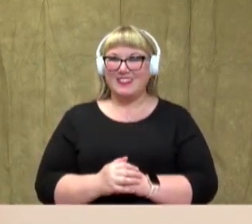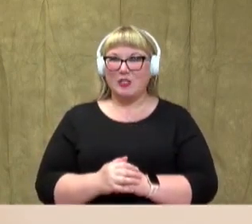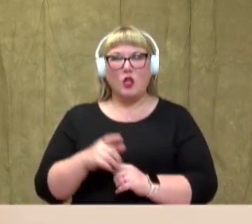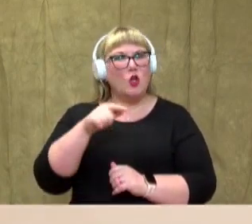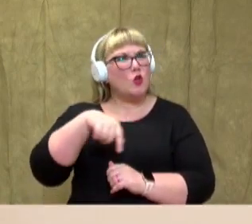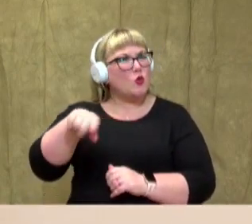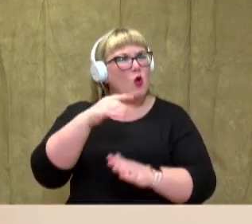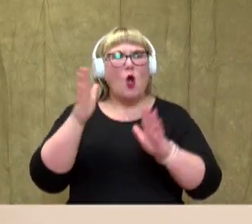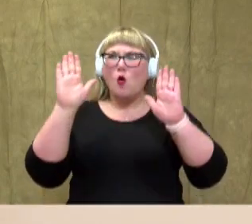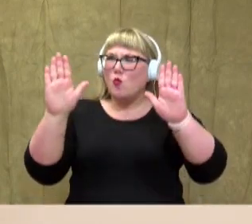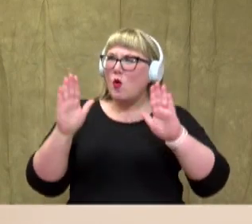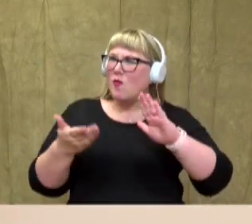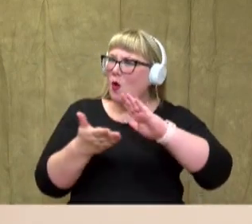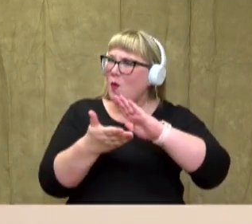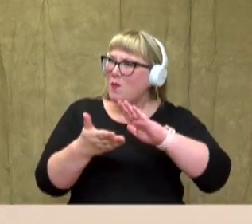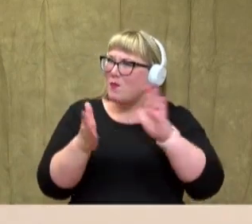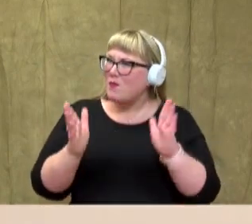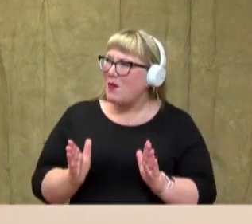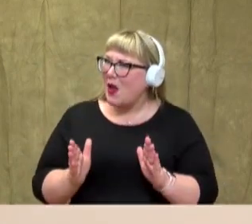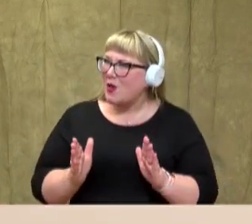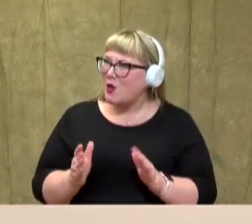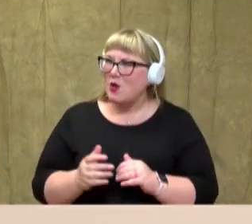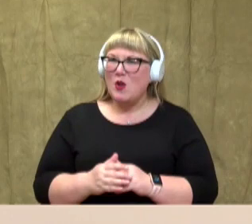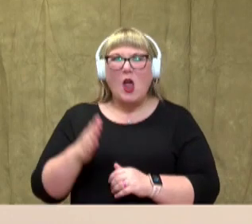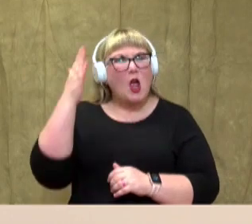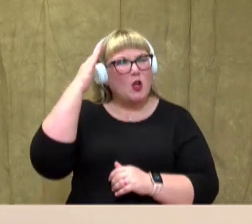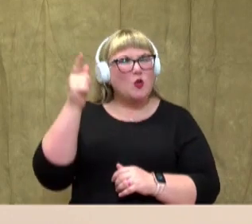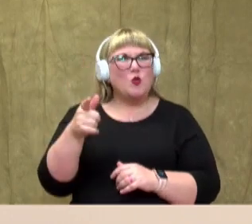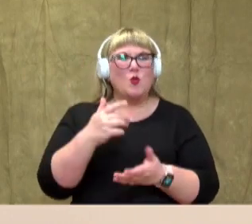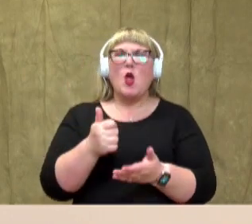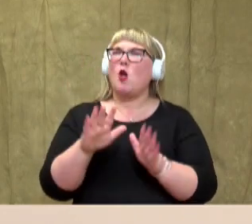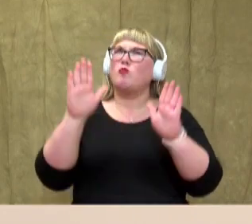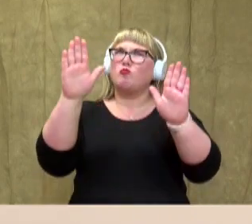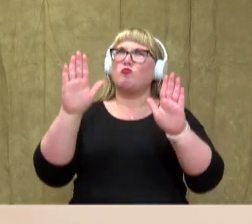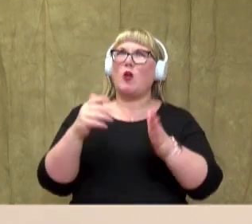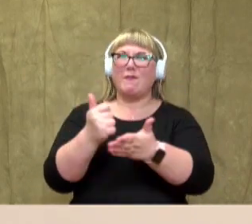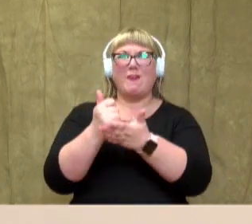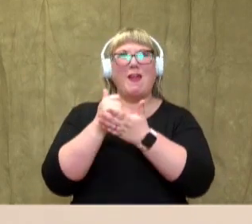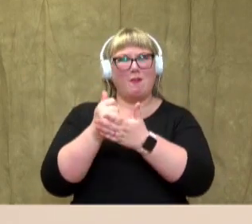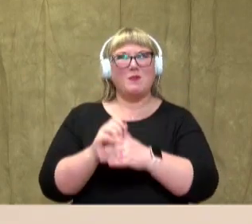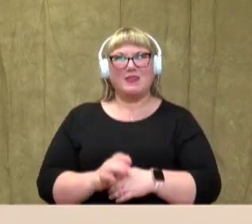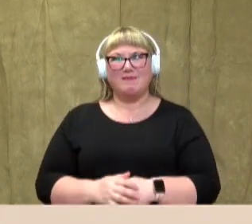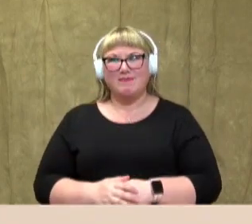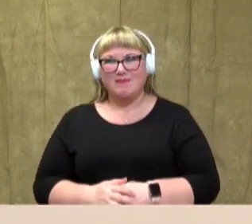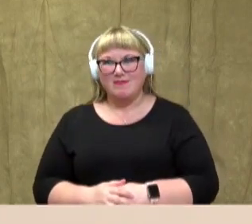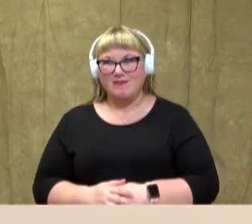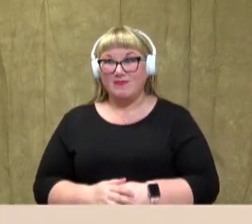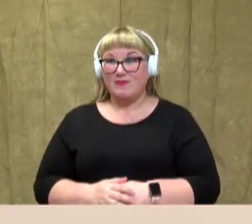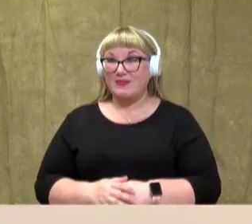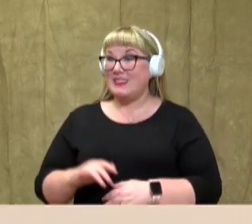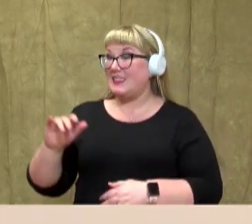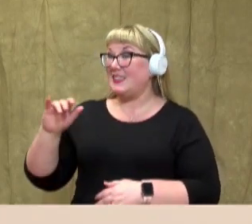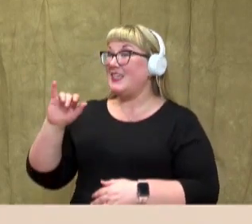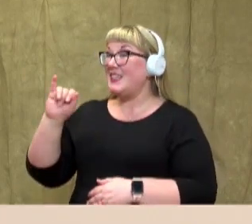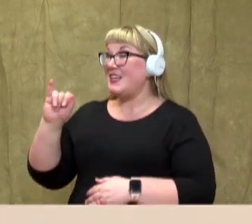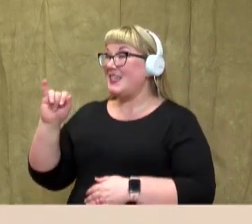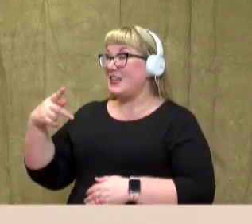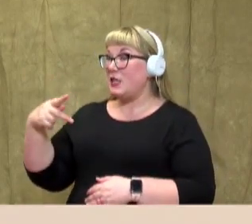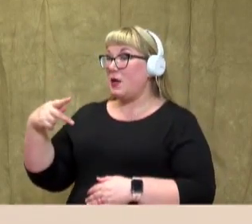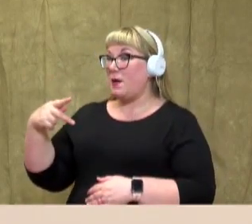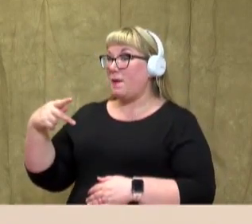are wonderful bakers. I knew you would be great helpers. Let's start here with our next one. Here we have the